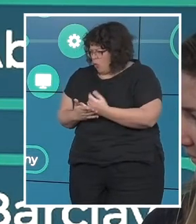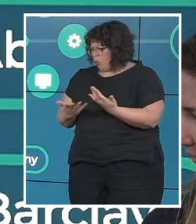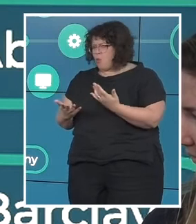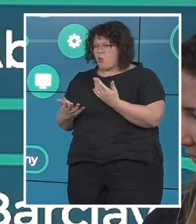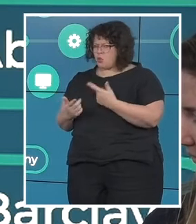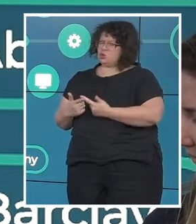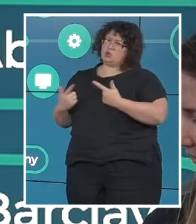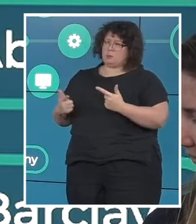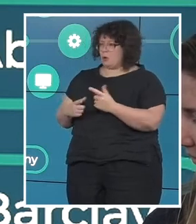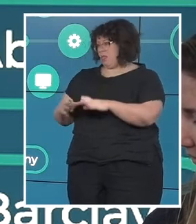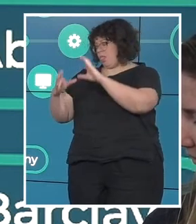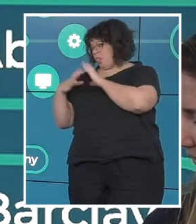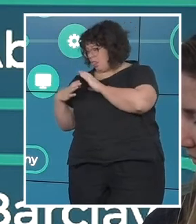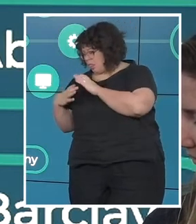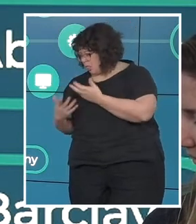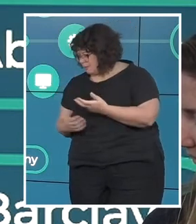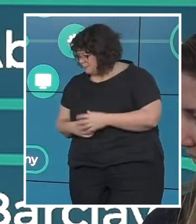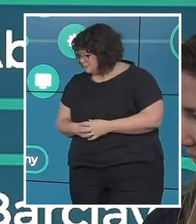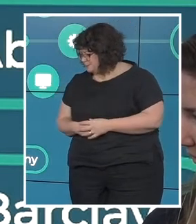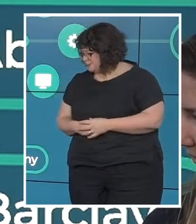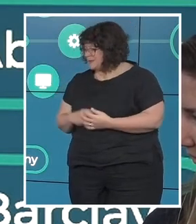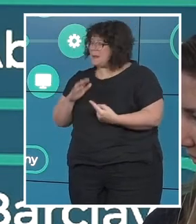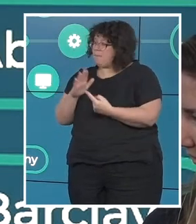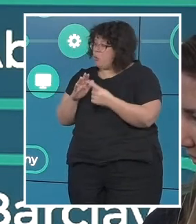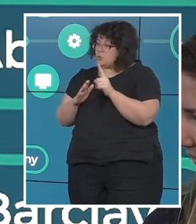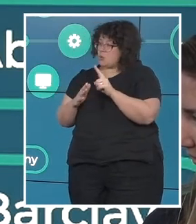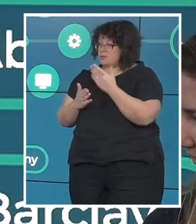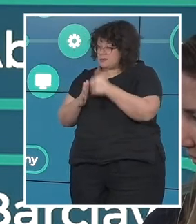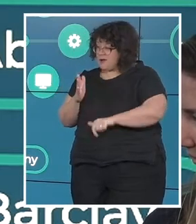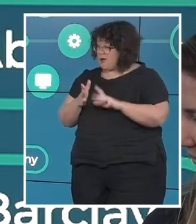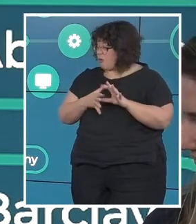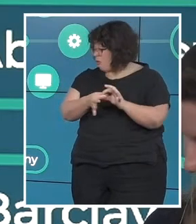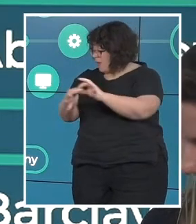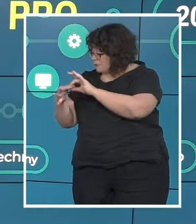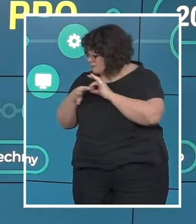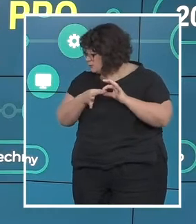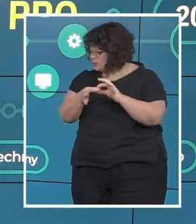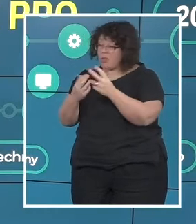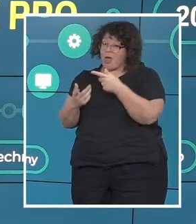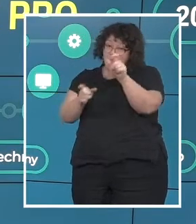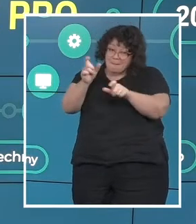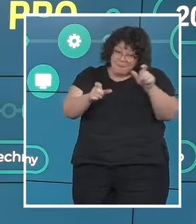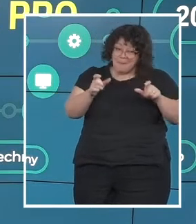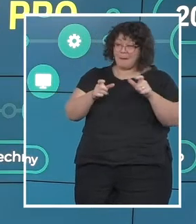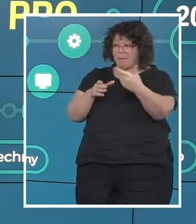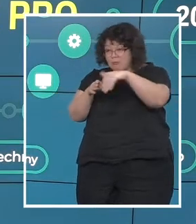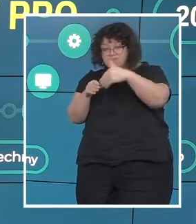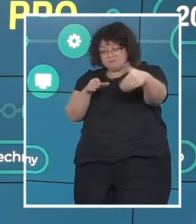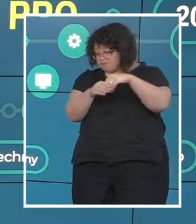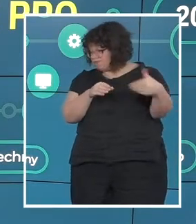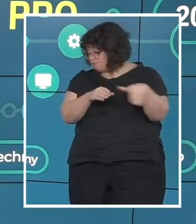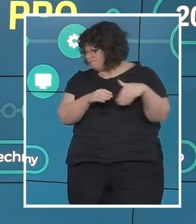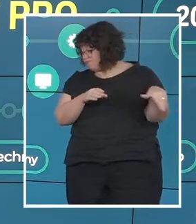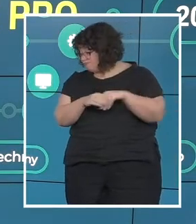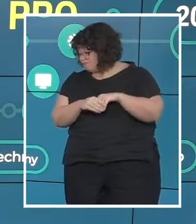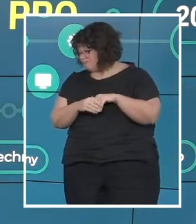make sure you start to make those documents accessible to all of your customers. Great, thank you. Yeah, I think you made a